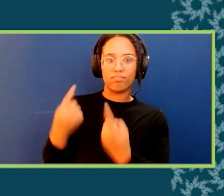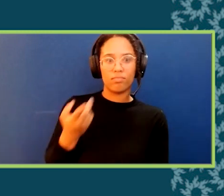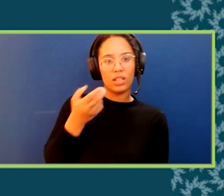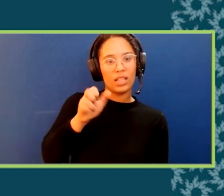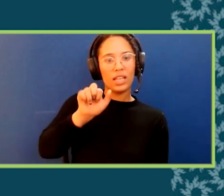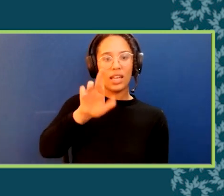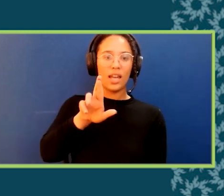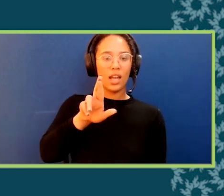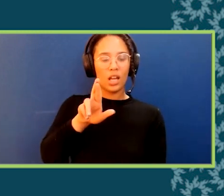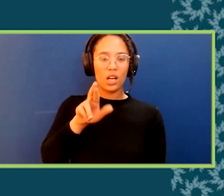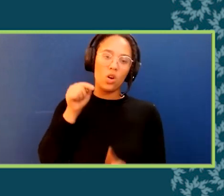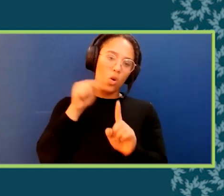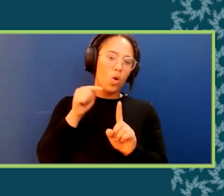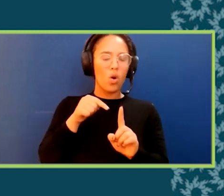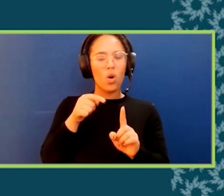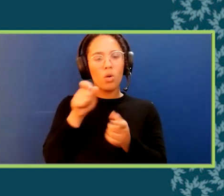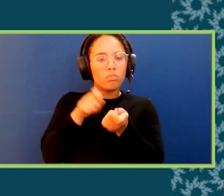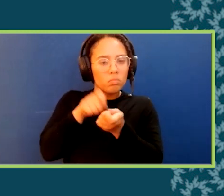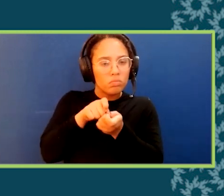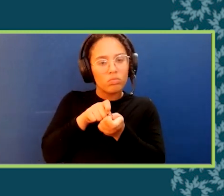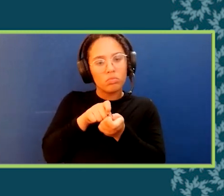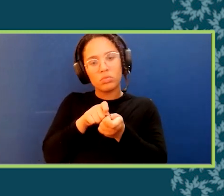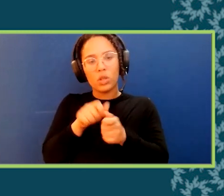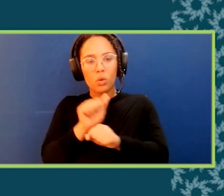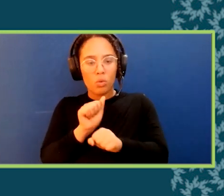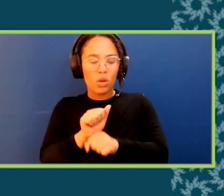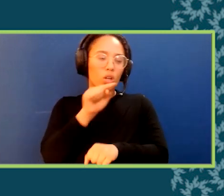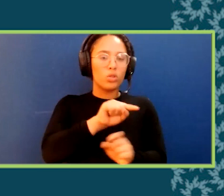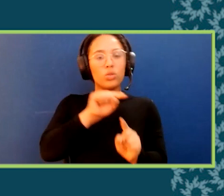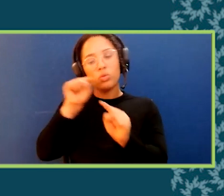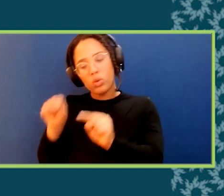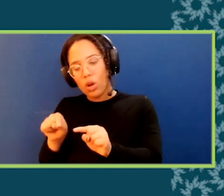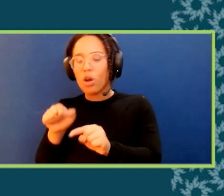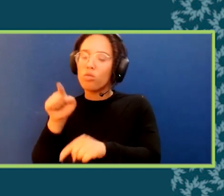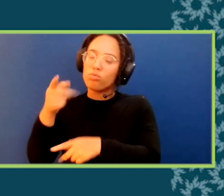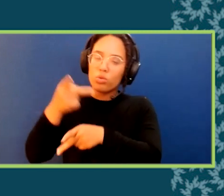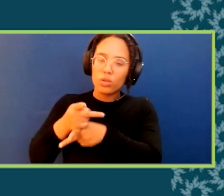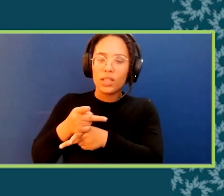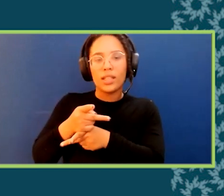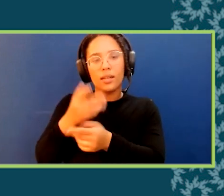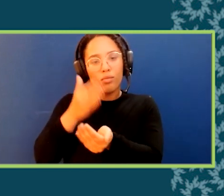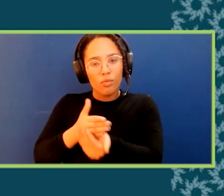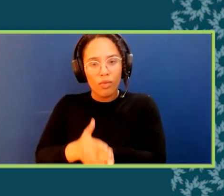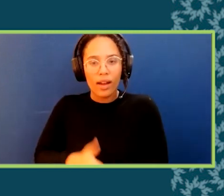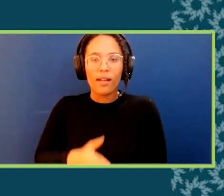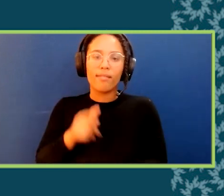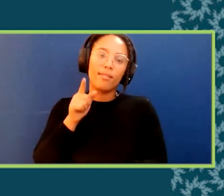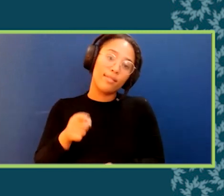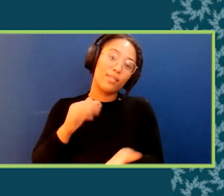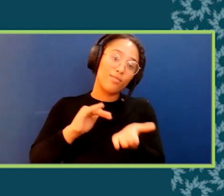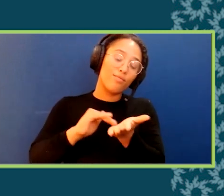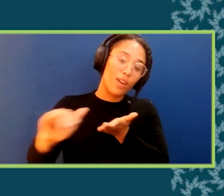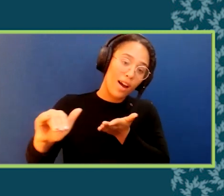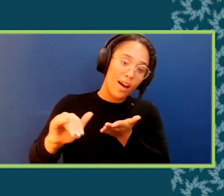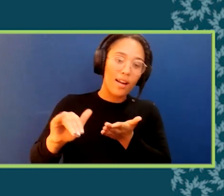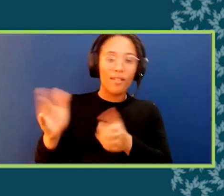tactical work, or you come in and you're the one that just keeps people's records and you basically fire people and hire people. A lot of people